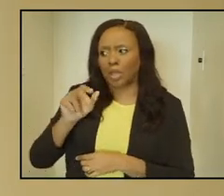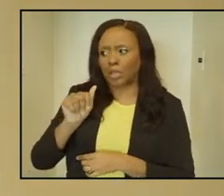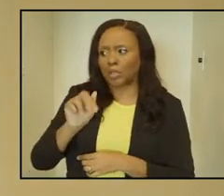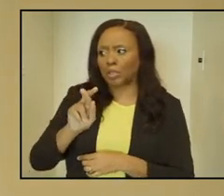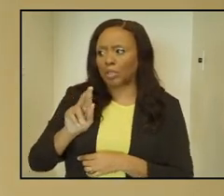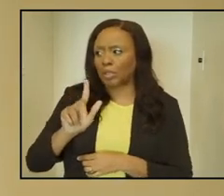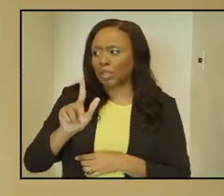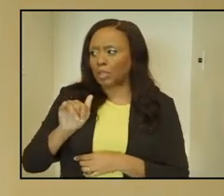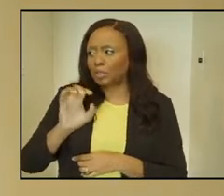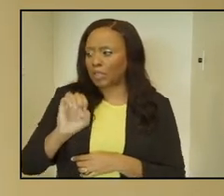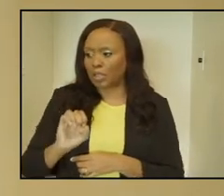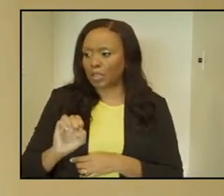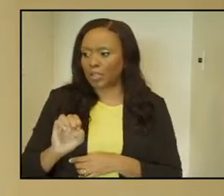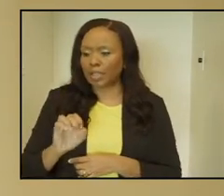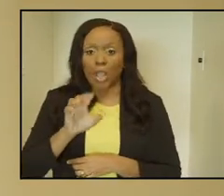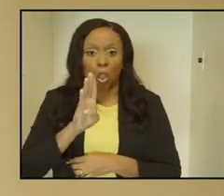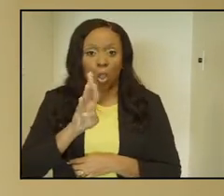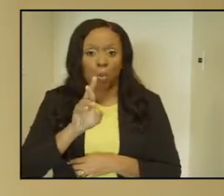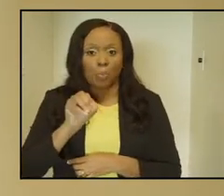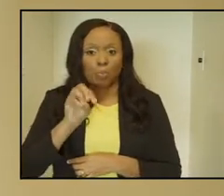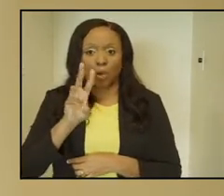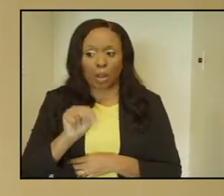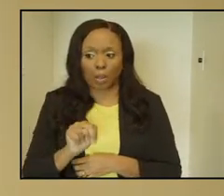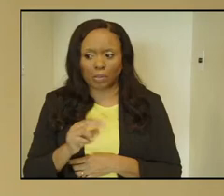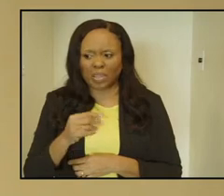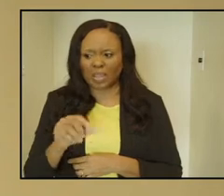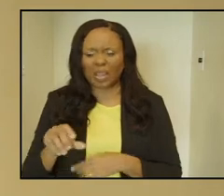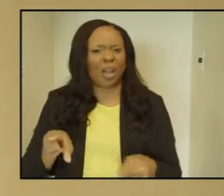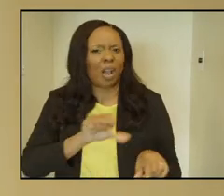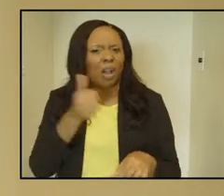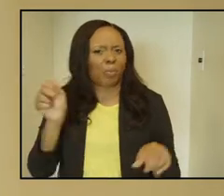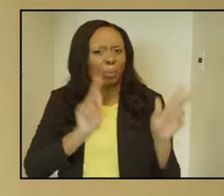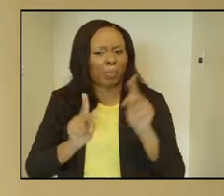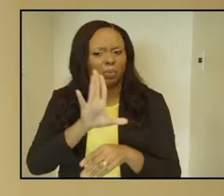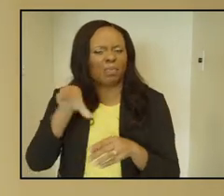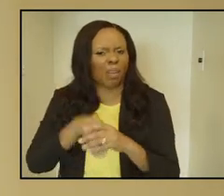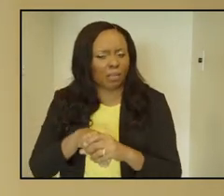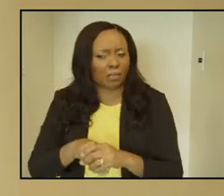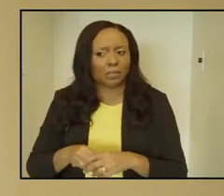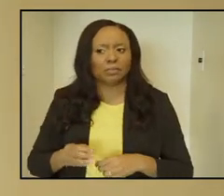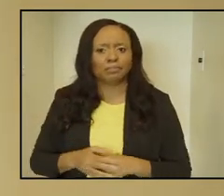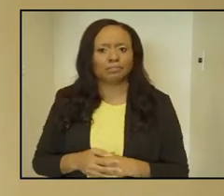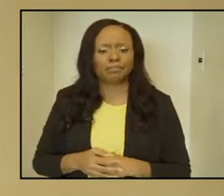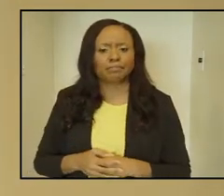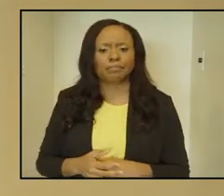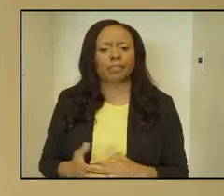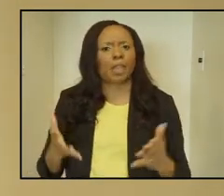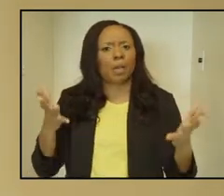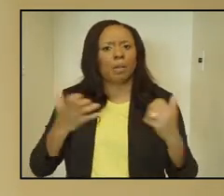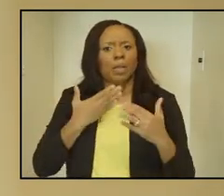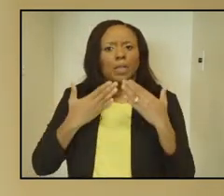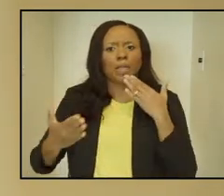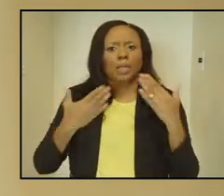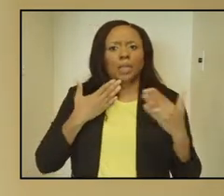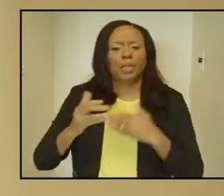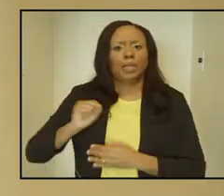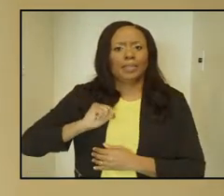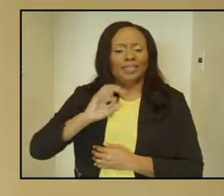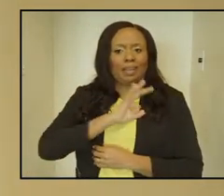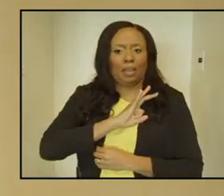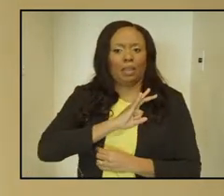of the CAIPO Office, Tamisha Rochester. I also recognize and thank the executives and staff of the Ministry